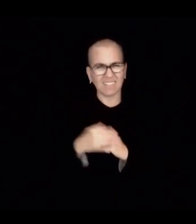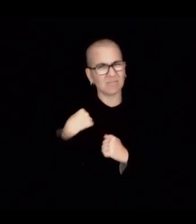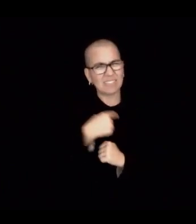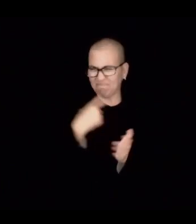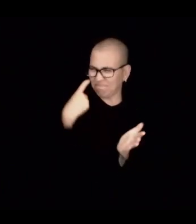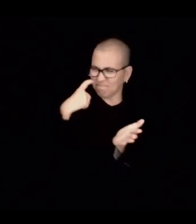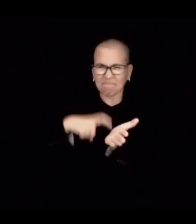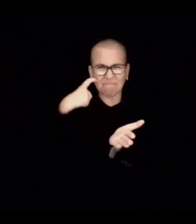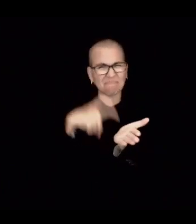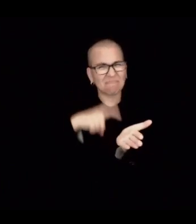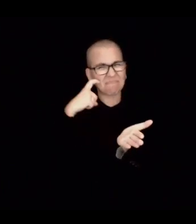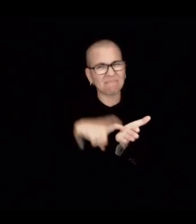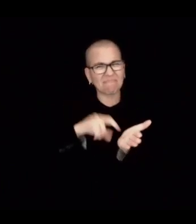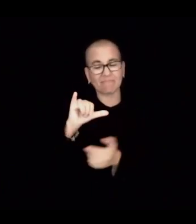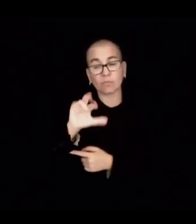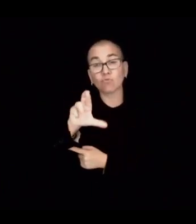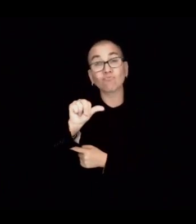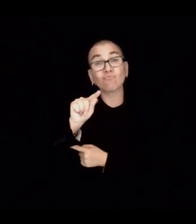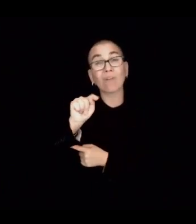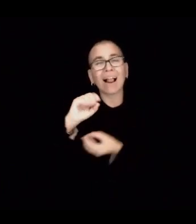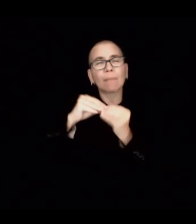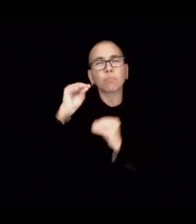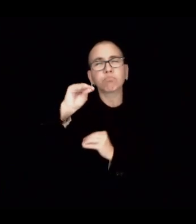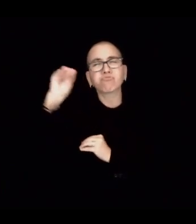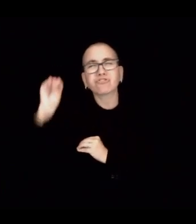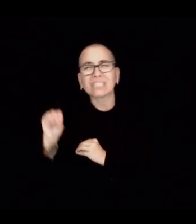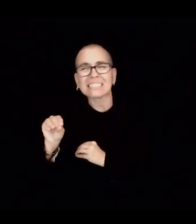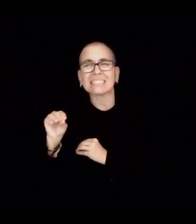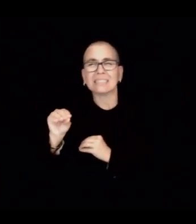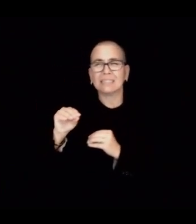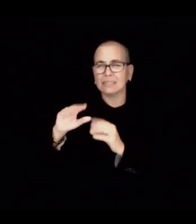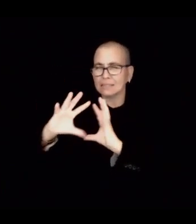white population tested was 0.2%.